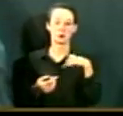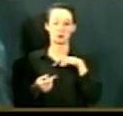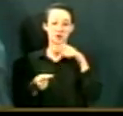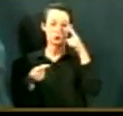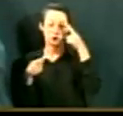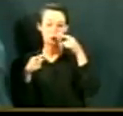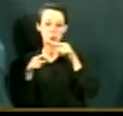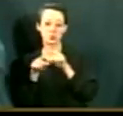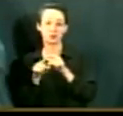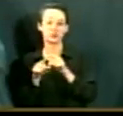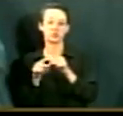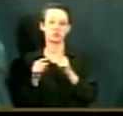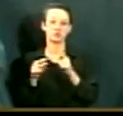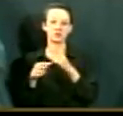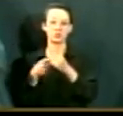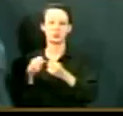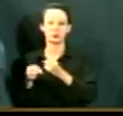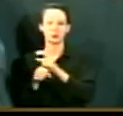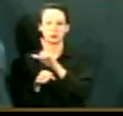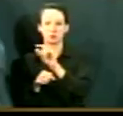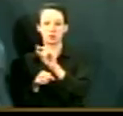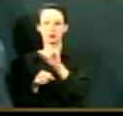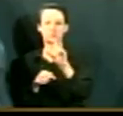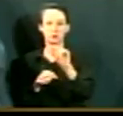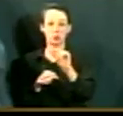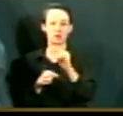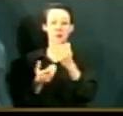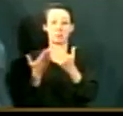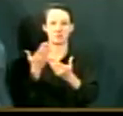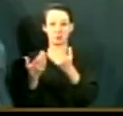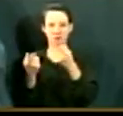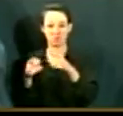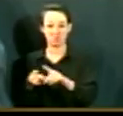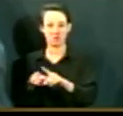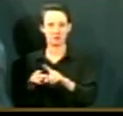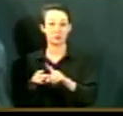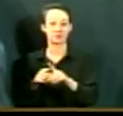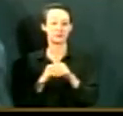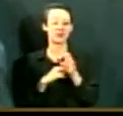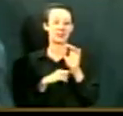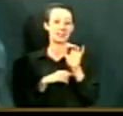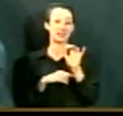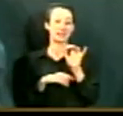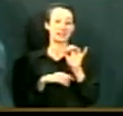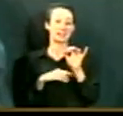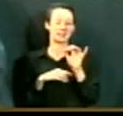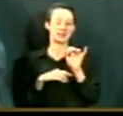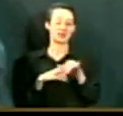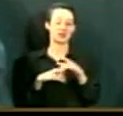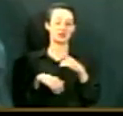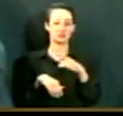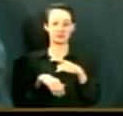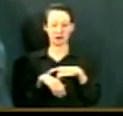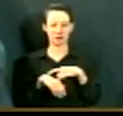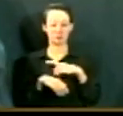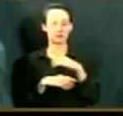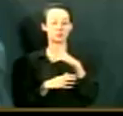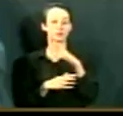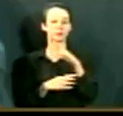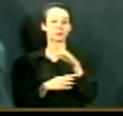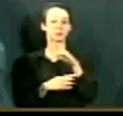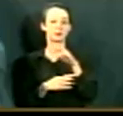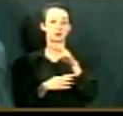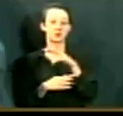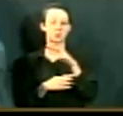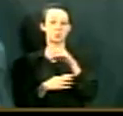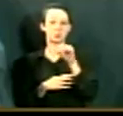want you build 2 schools and give teachers 2%. And at that time, there's a 2% one-time outlay of funds.